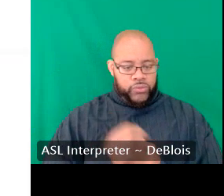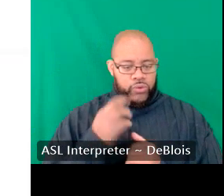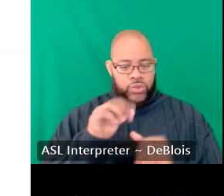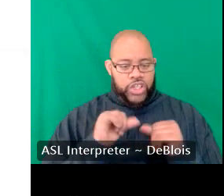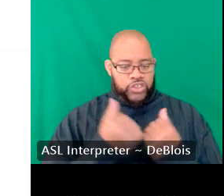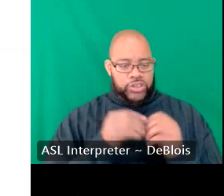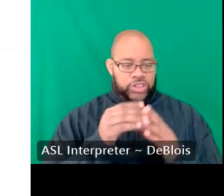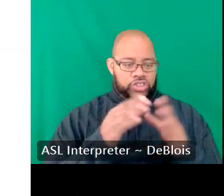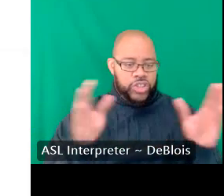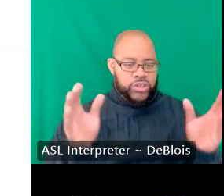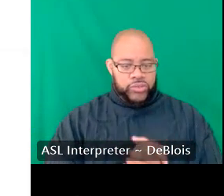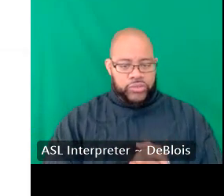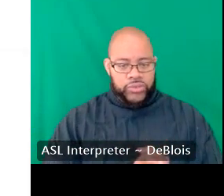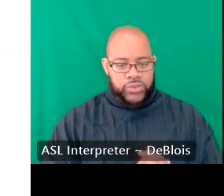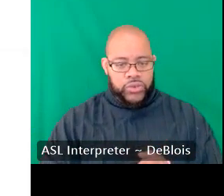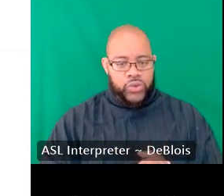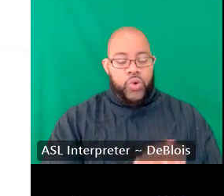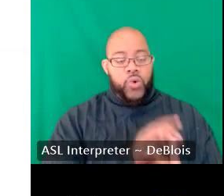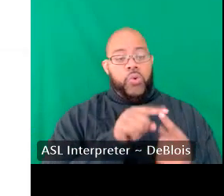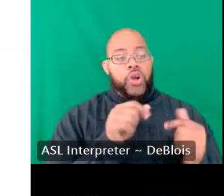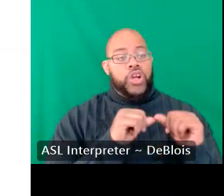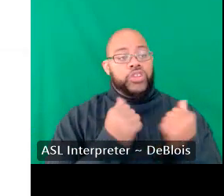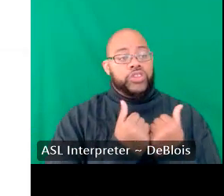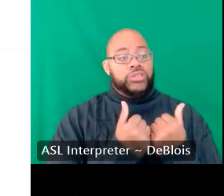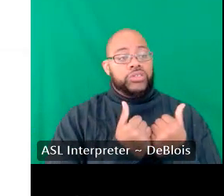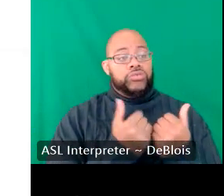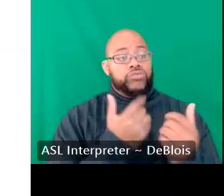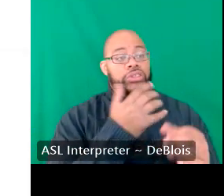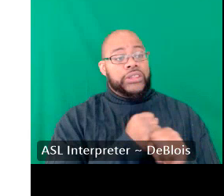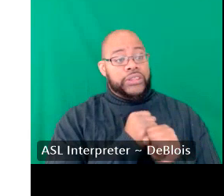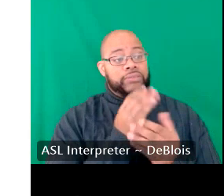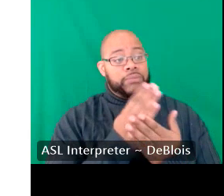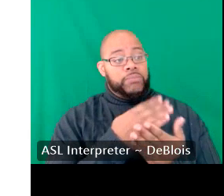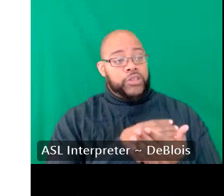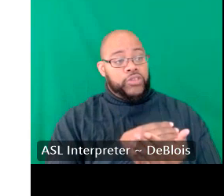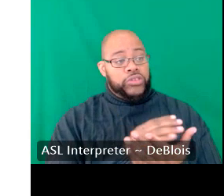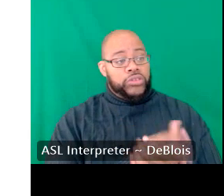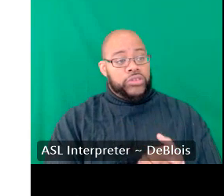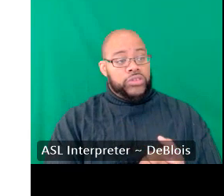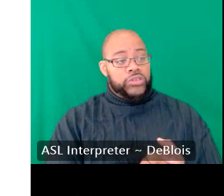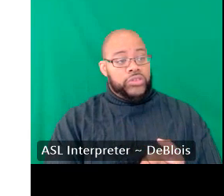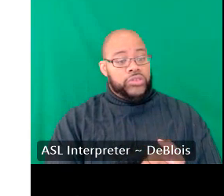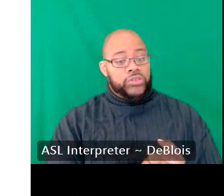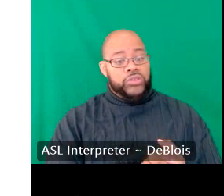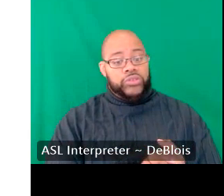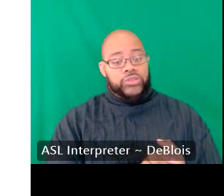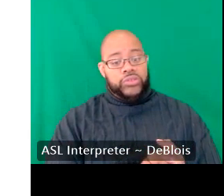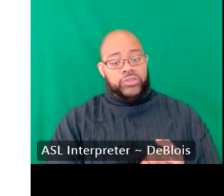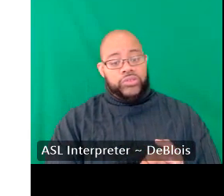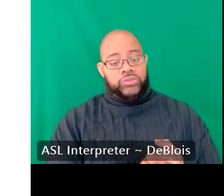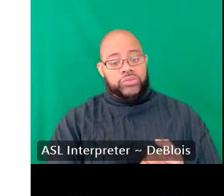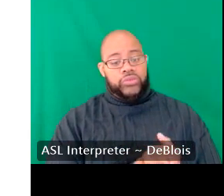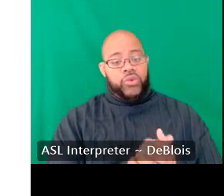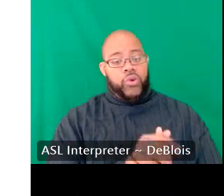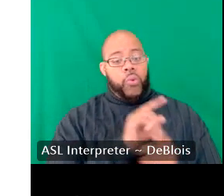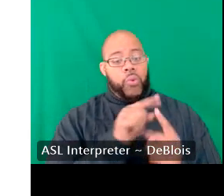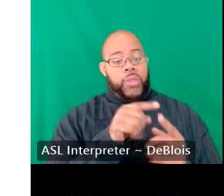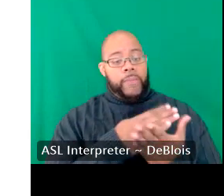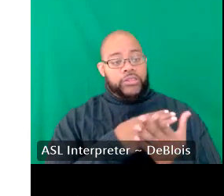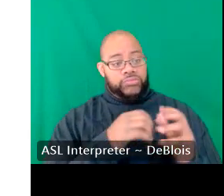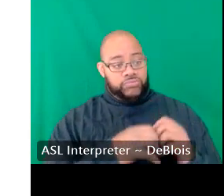general. Once agencies have received their budgets, once the budgets for each agency have been